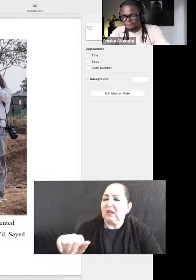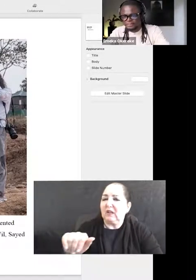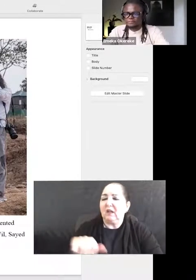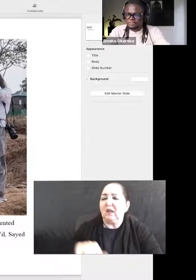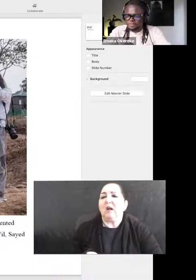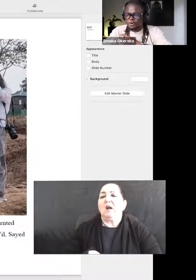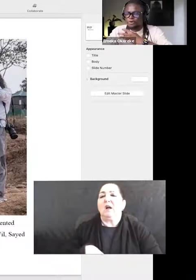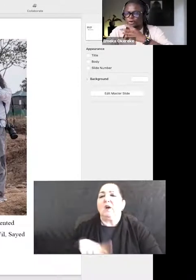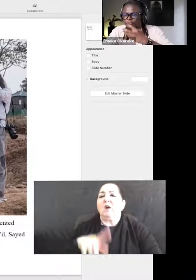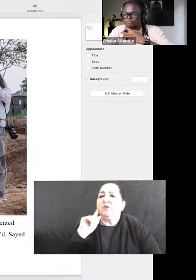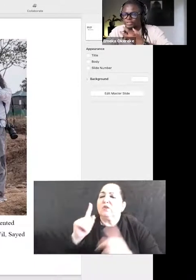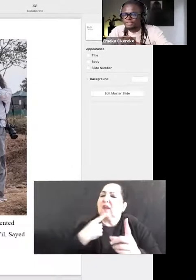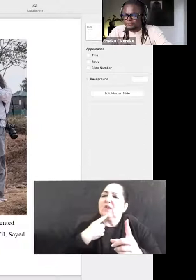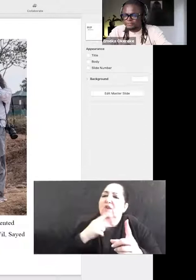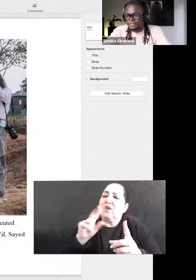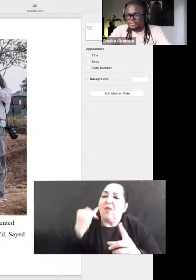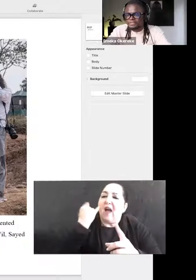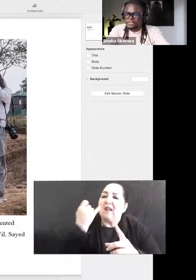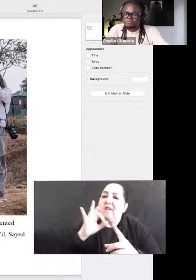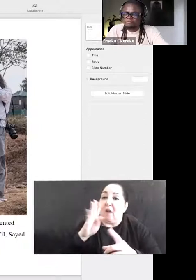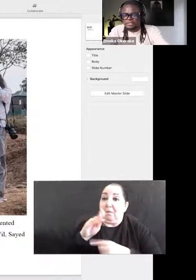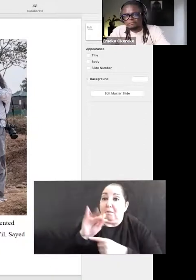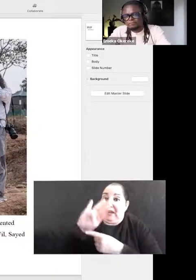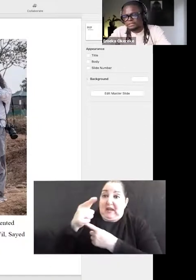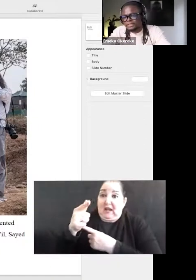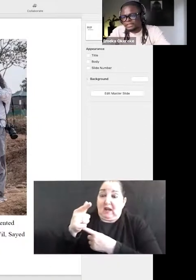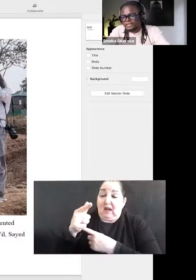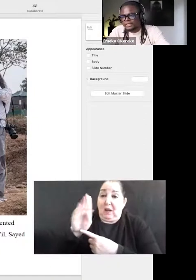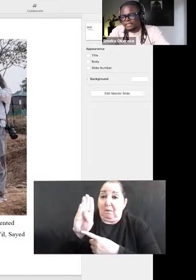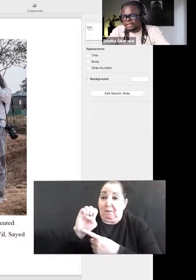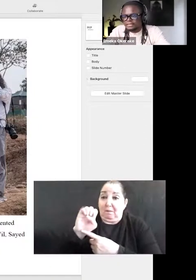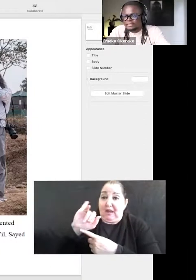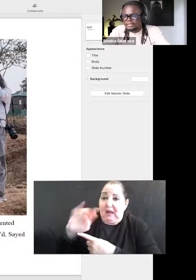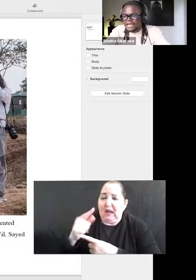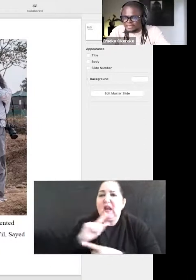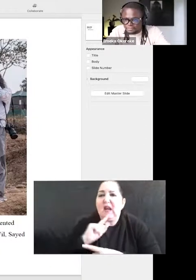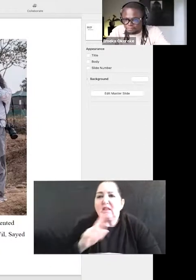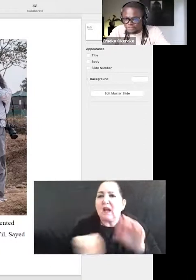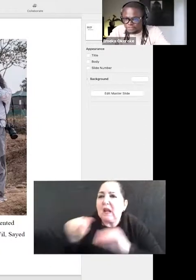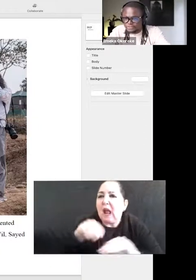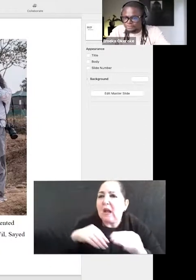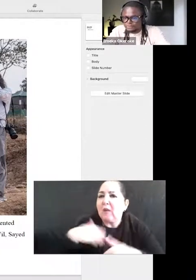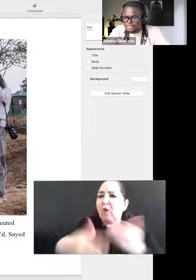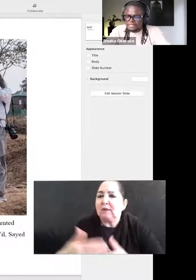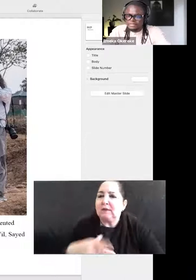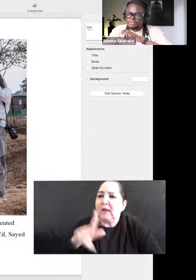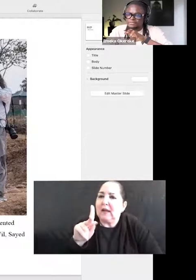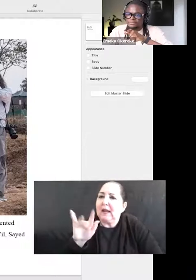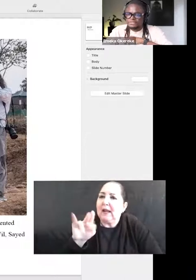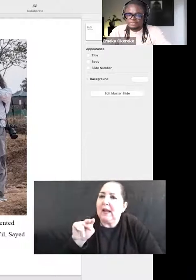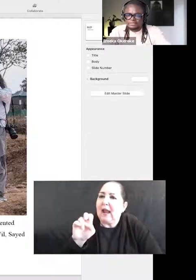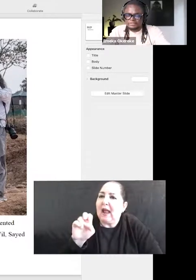say, no, the whole idea of being is in and of itself a kinetic process. And